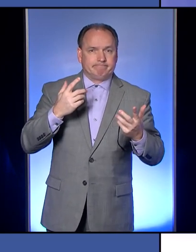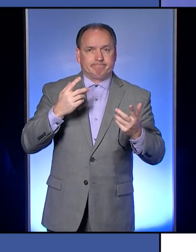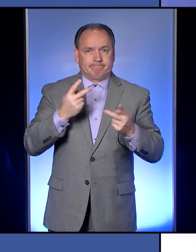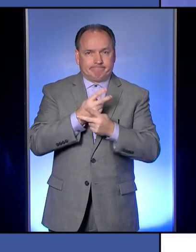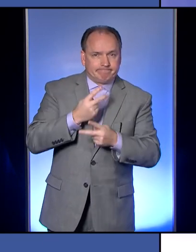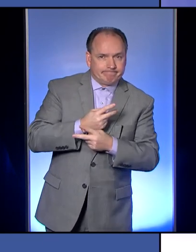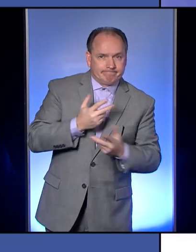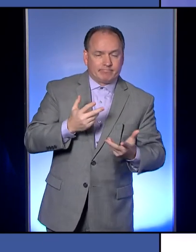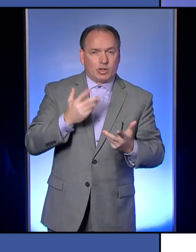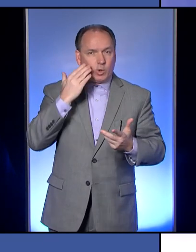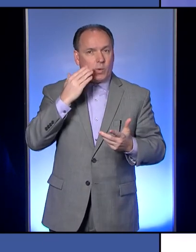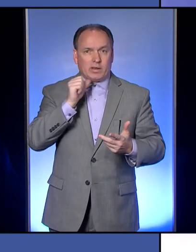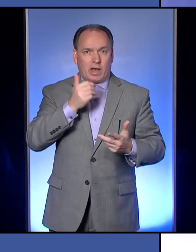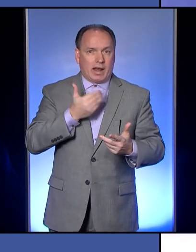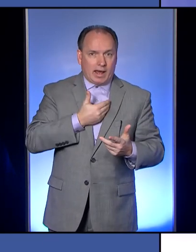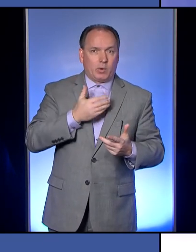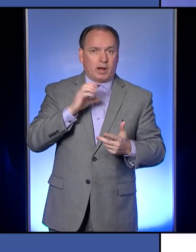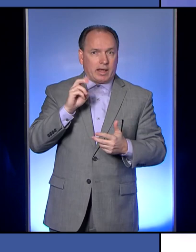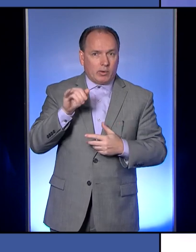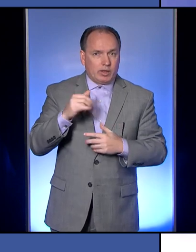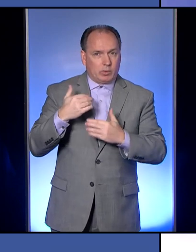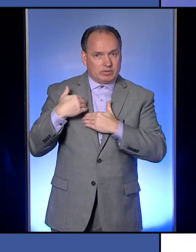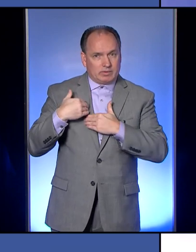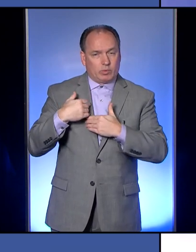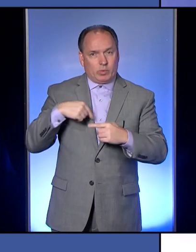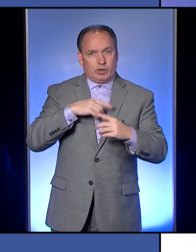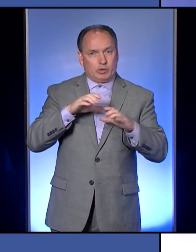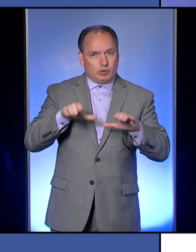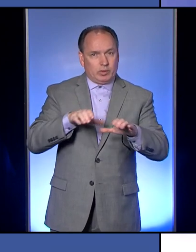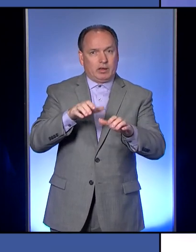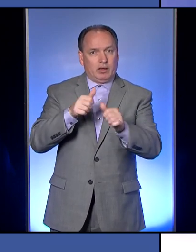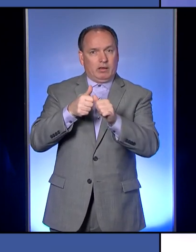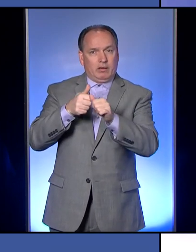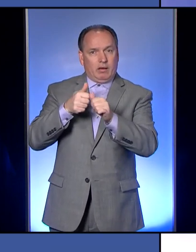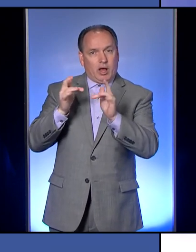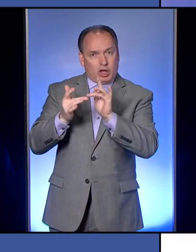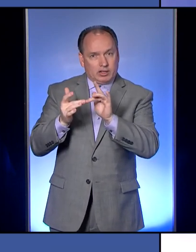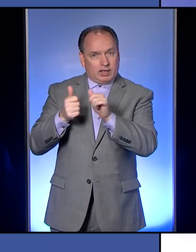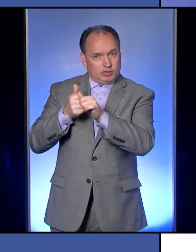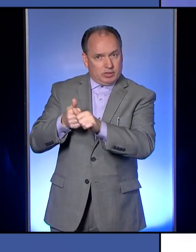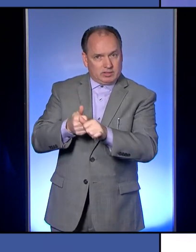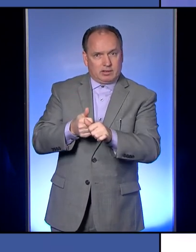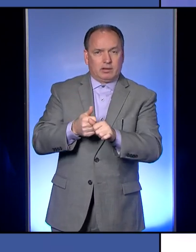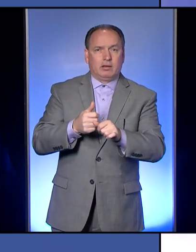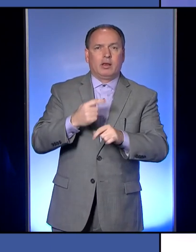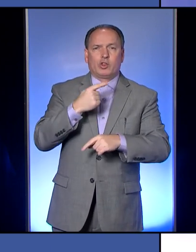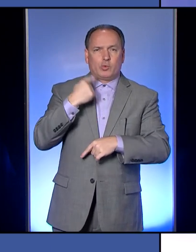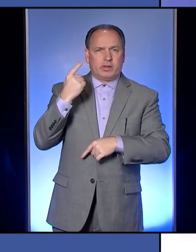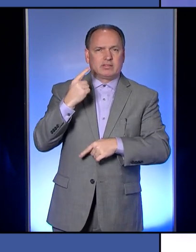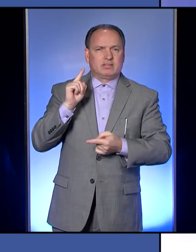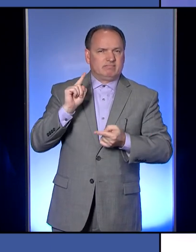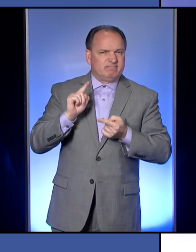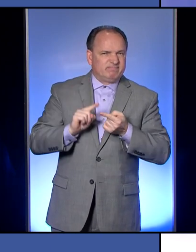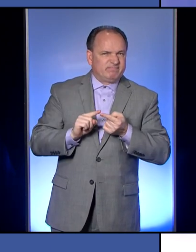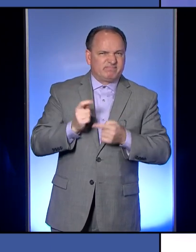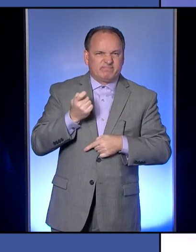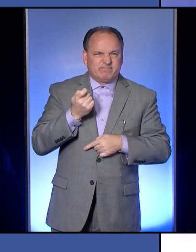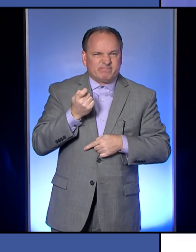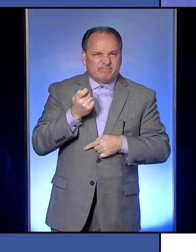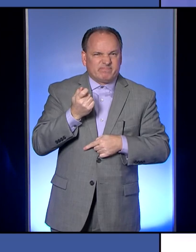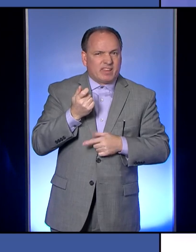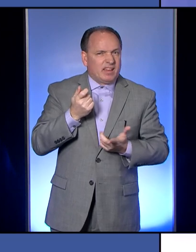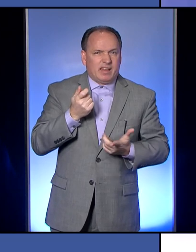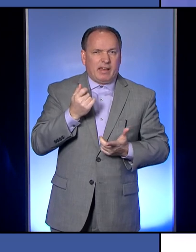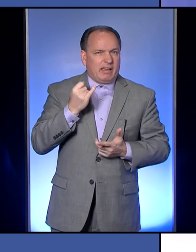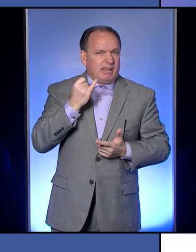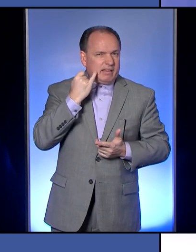that it's not one of our cases and we're not the ones doing the contact tracing, I would say the risk is very minimal, if almost